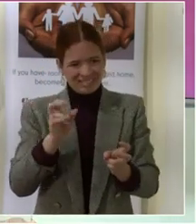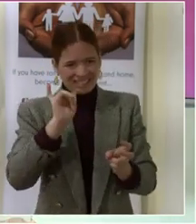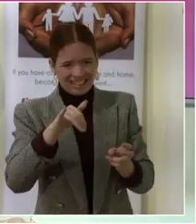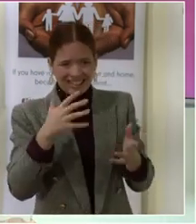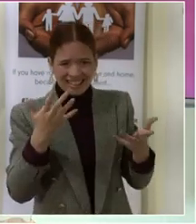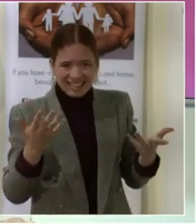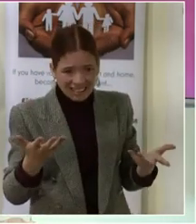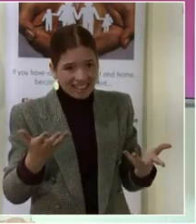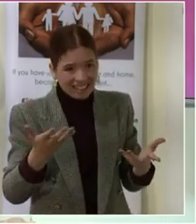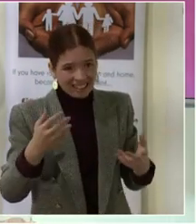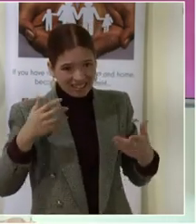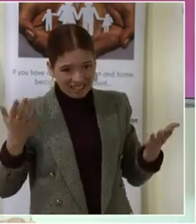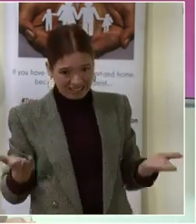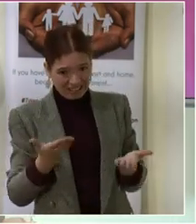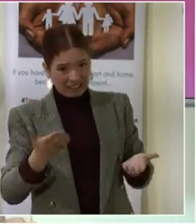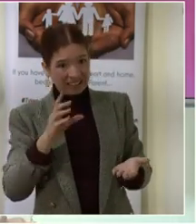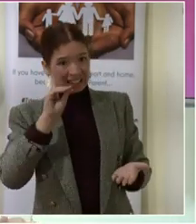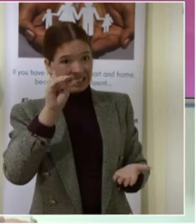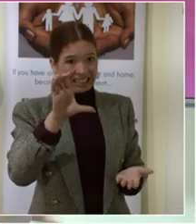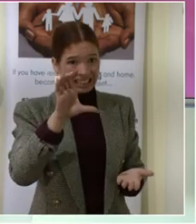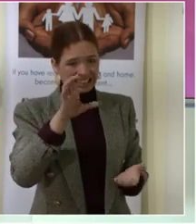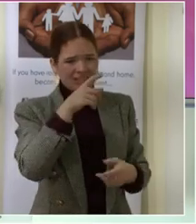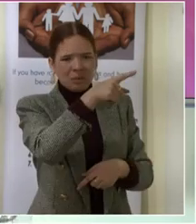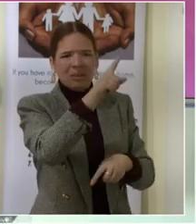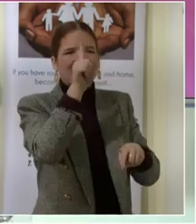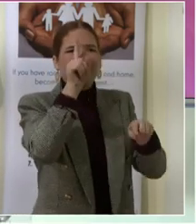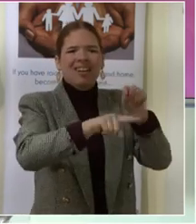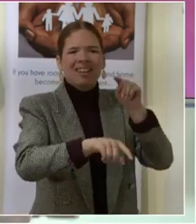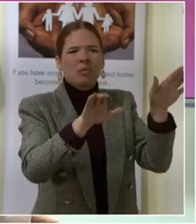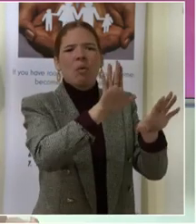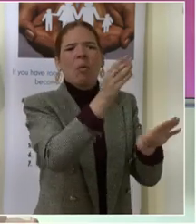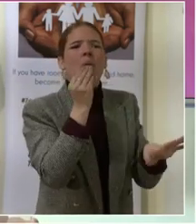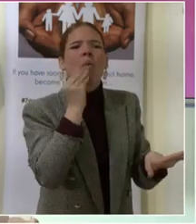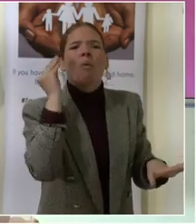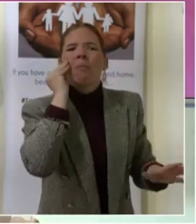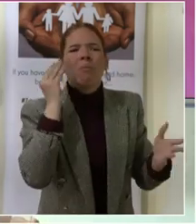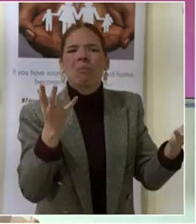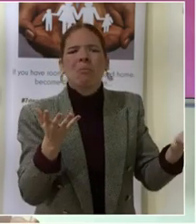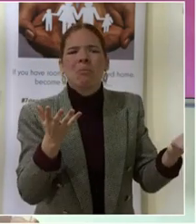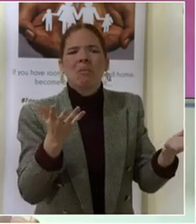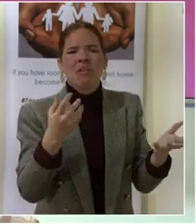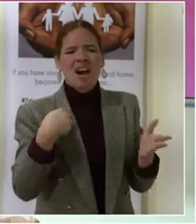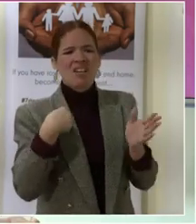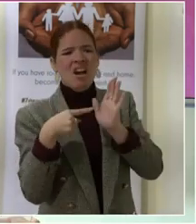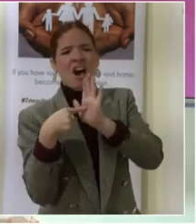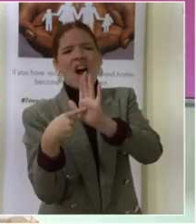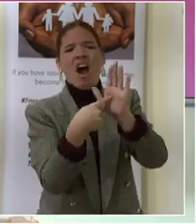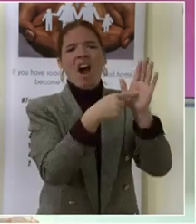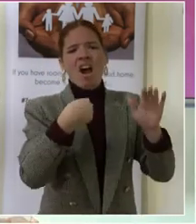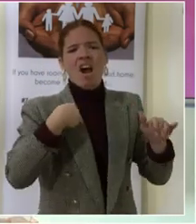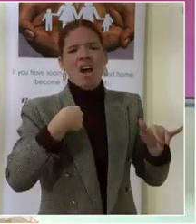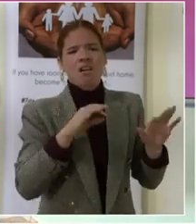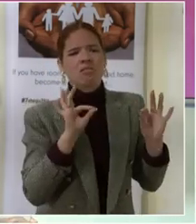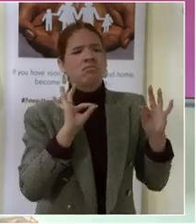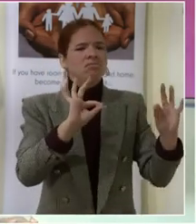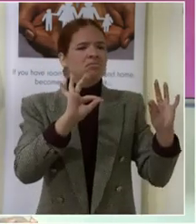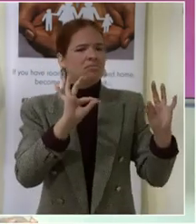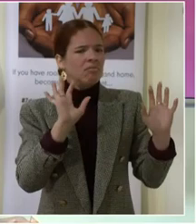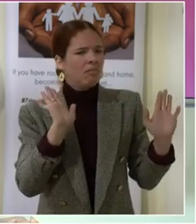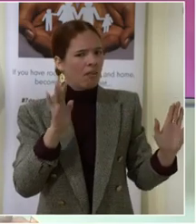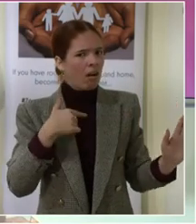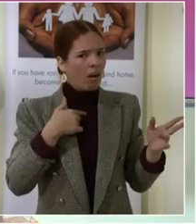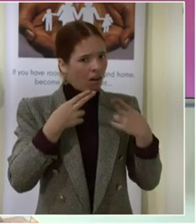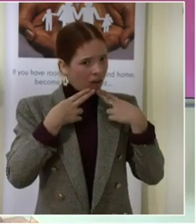can't do at home to score points. And so I think that's what you're seeing in this